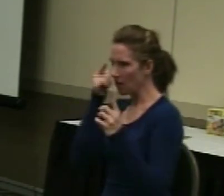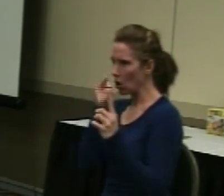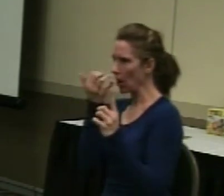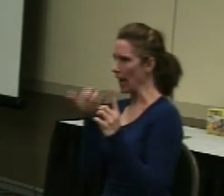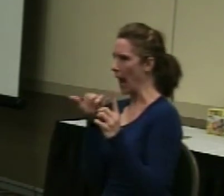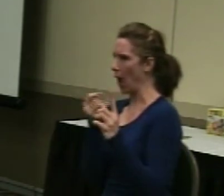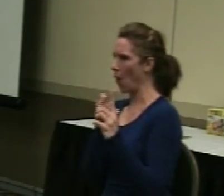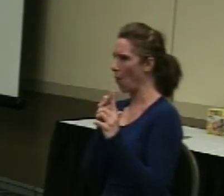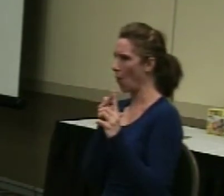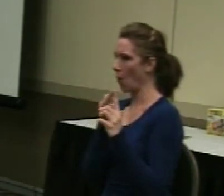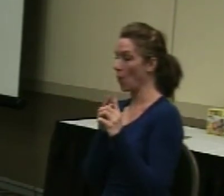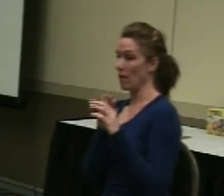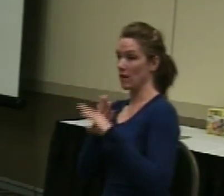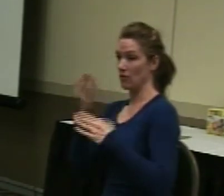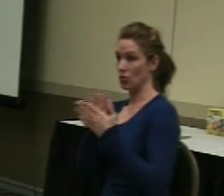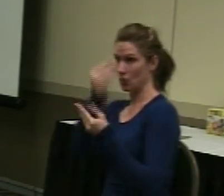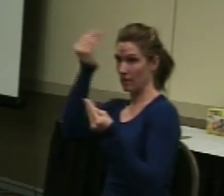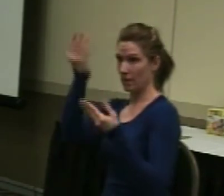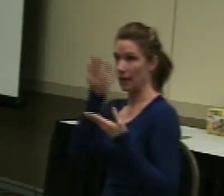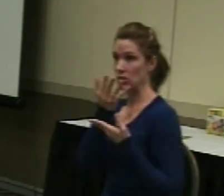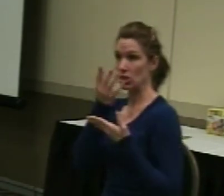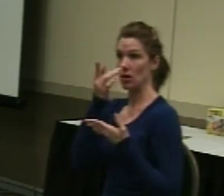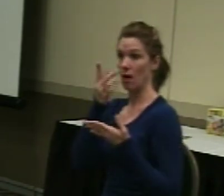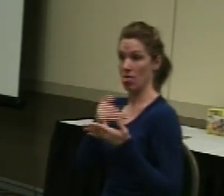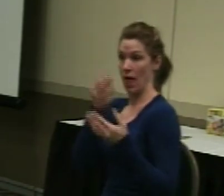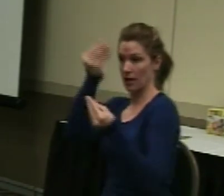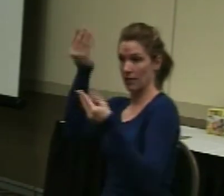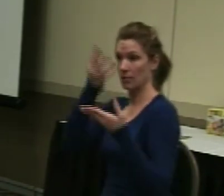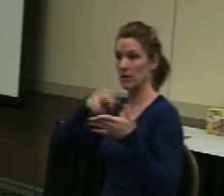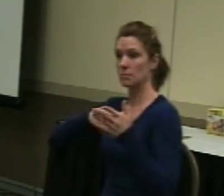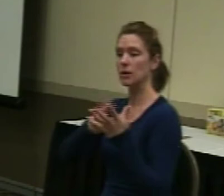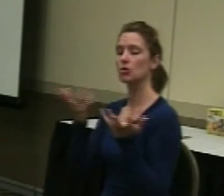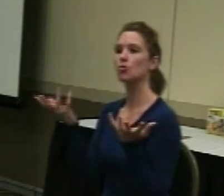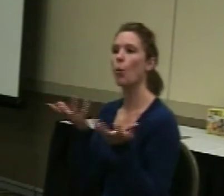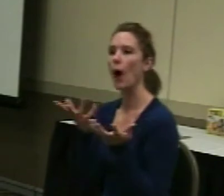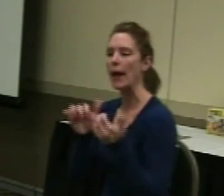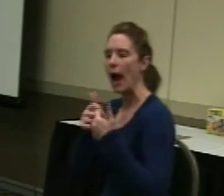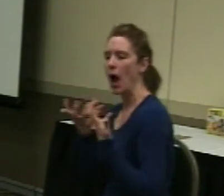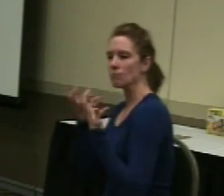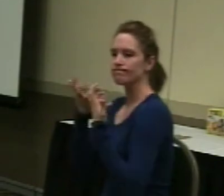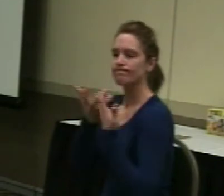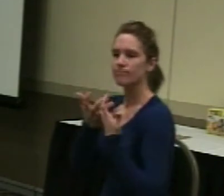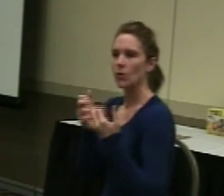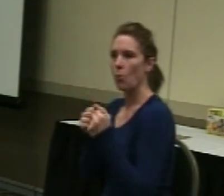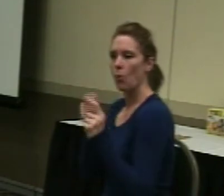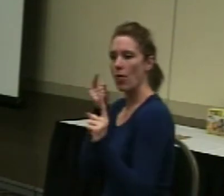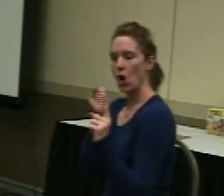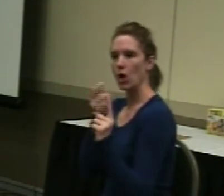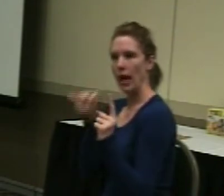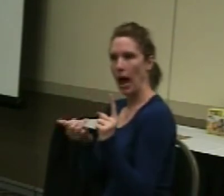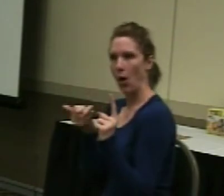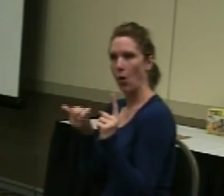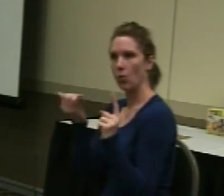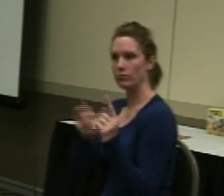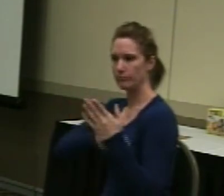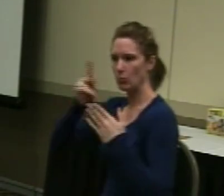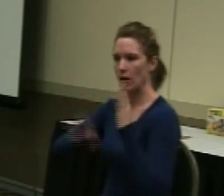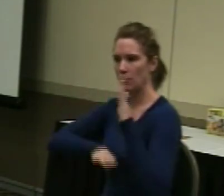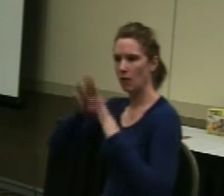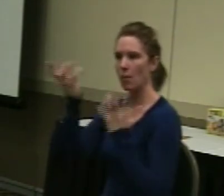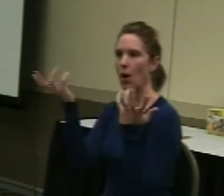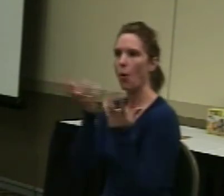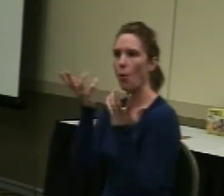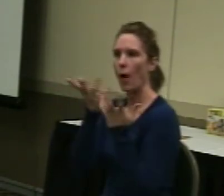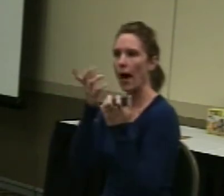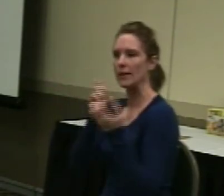even after a new piece of information, what does that piece of information mean in relation to program development? Maybe it does mean that